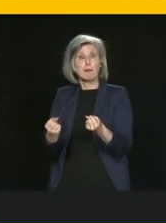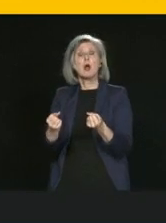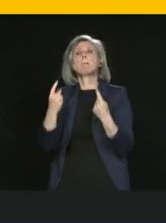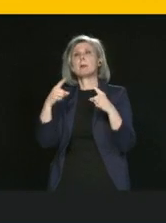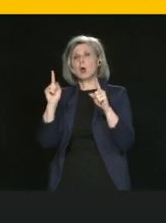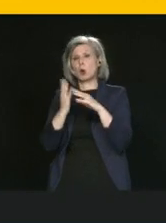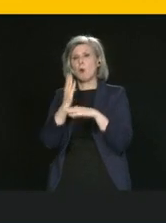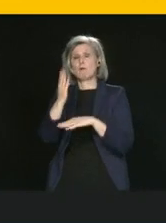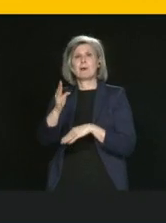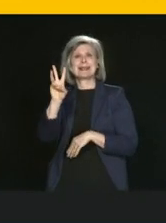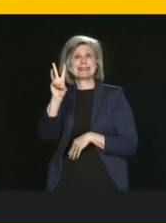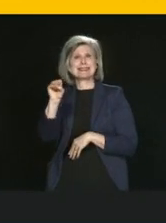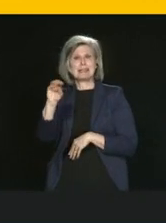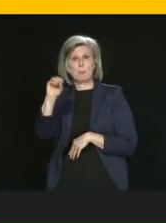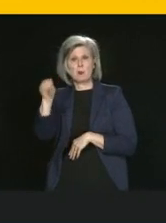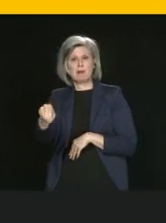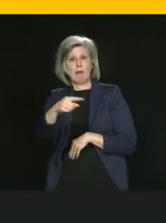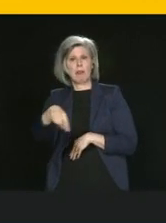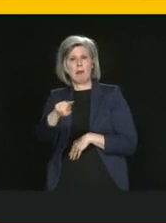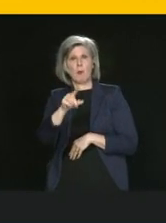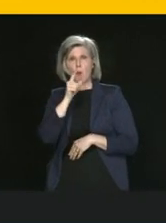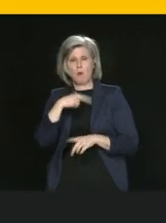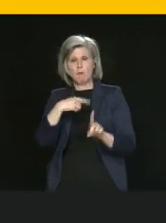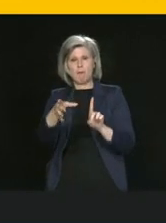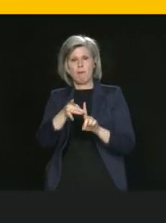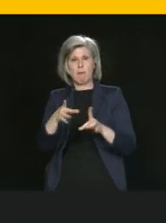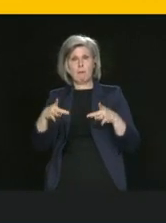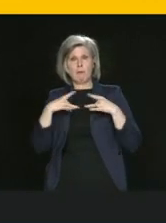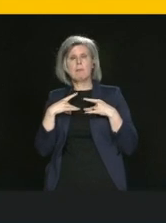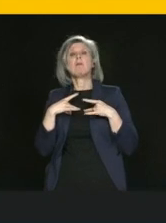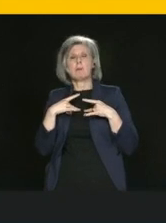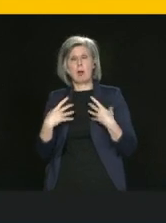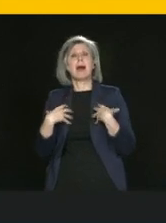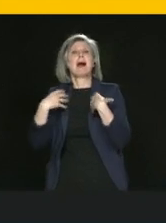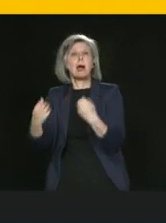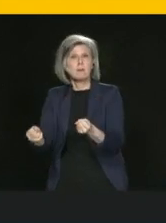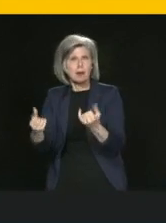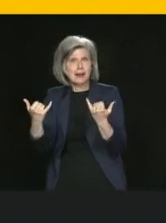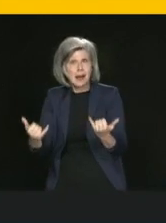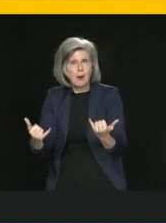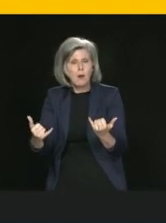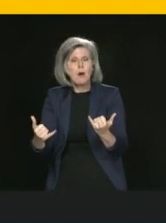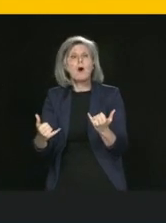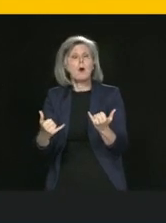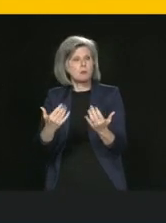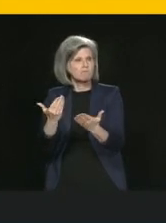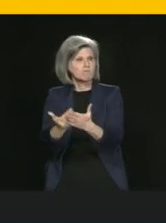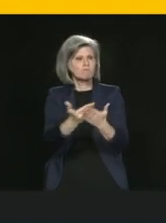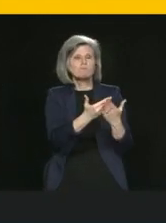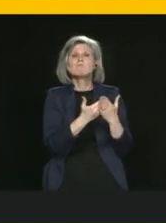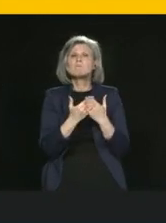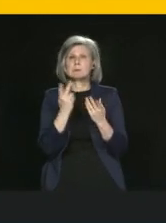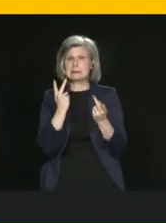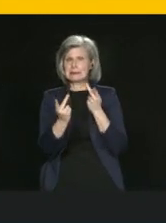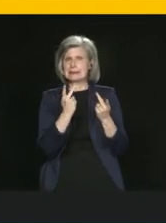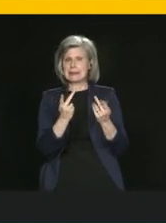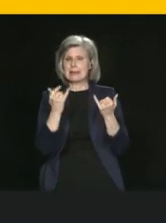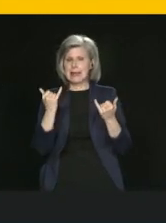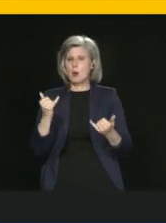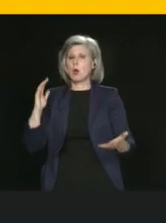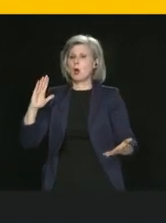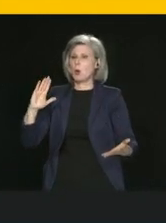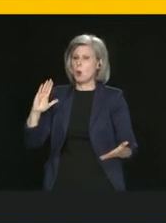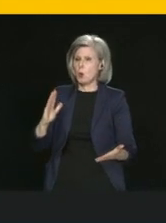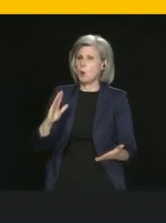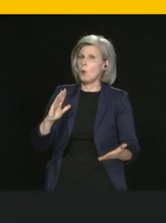recovered. This is a sign that the epidemic has slowed enough that new cases are no longer overtaking those coming off the road